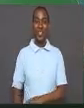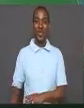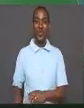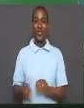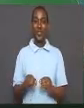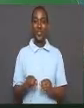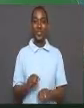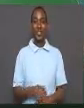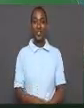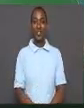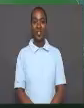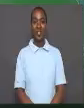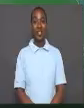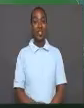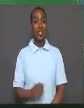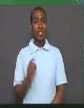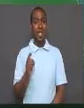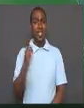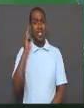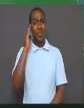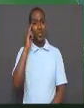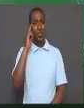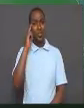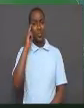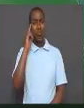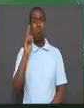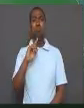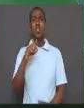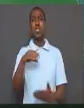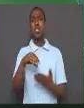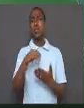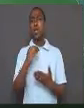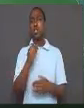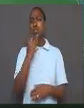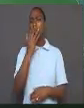Students, if you think about what you have learned about